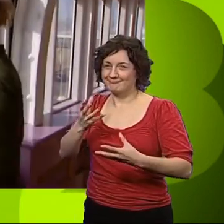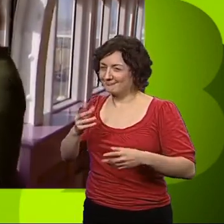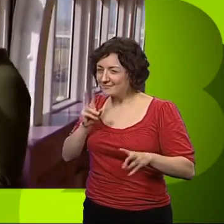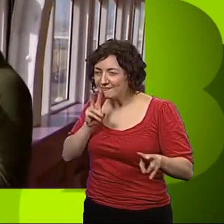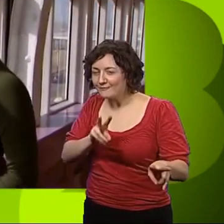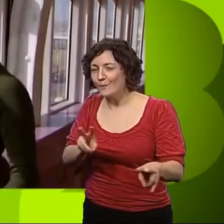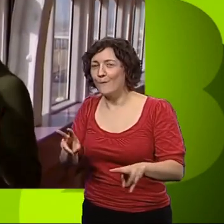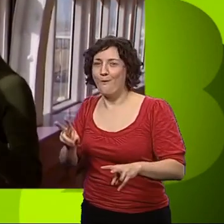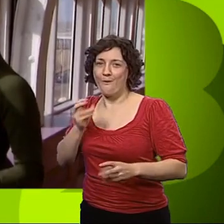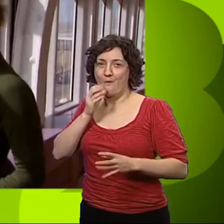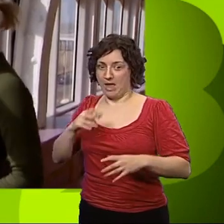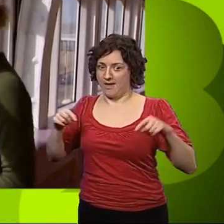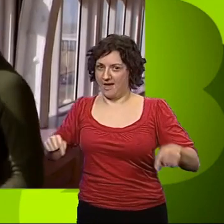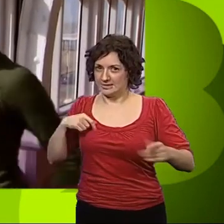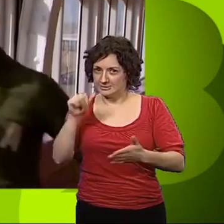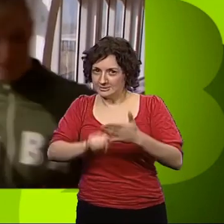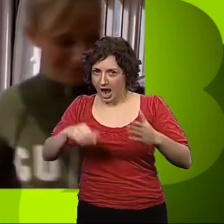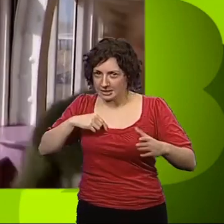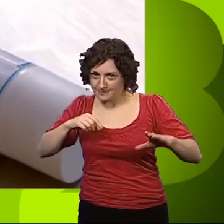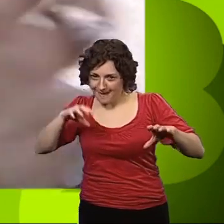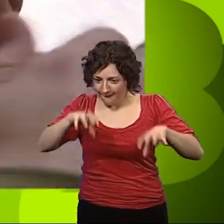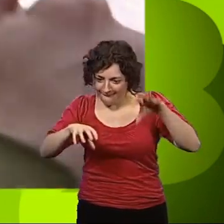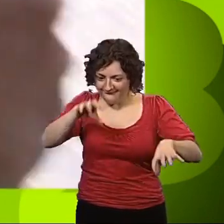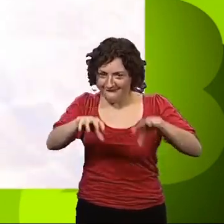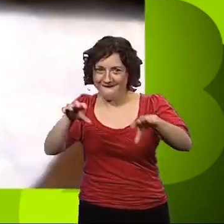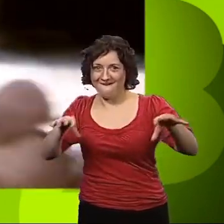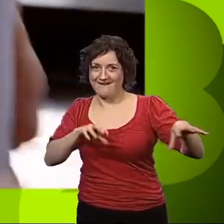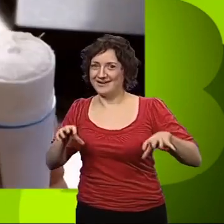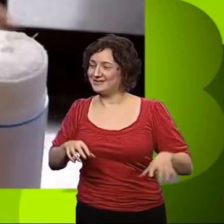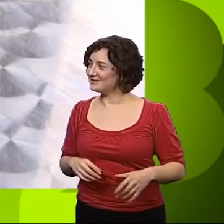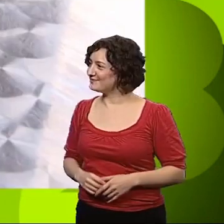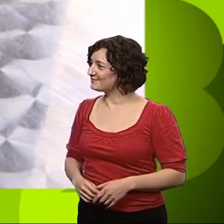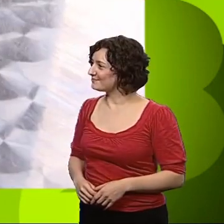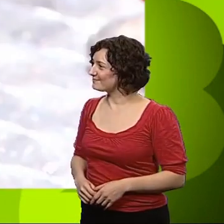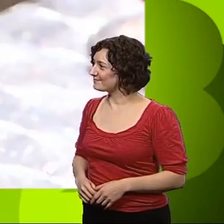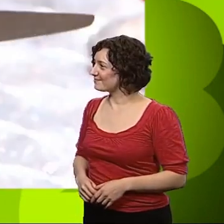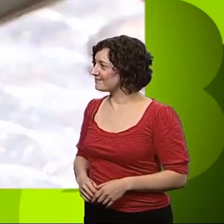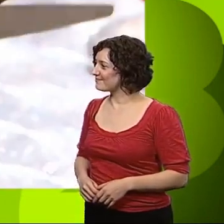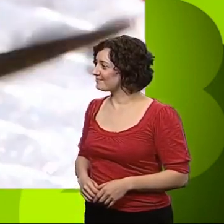is the perfect place to start my artwork.